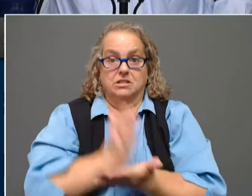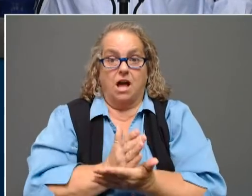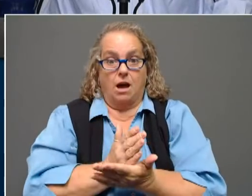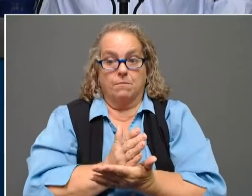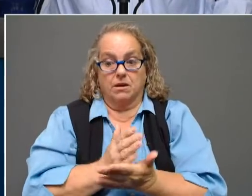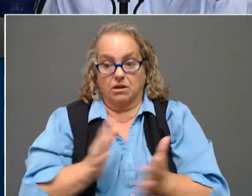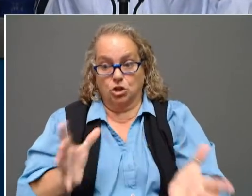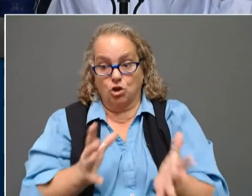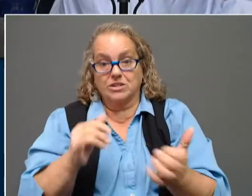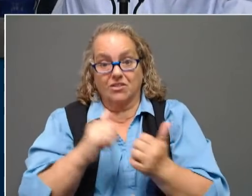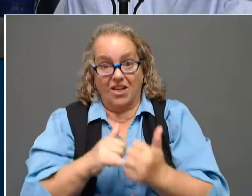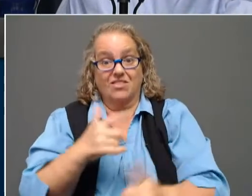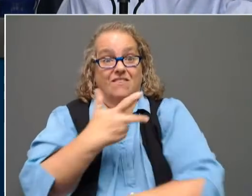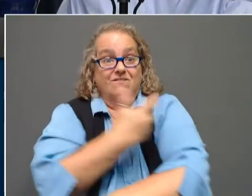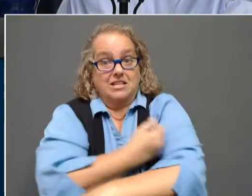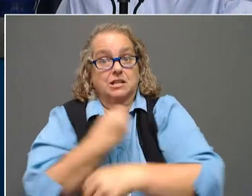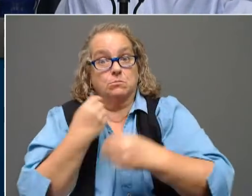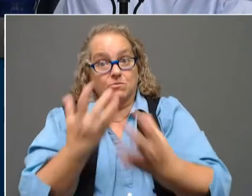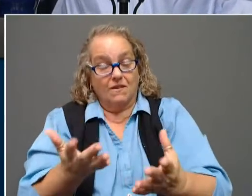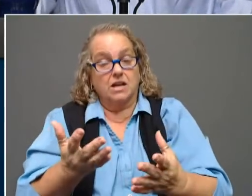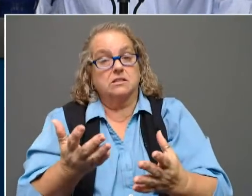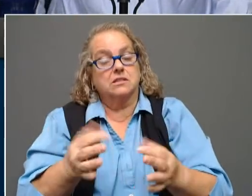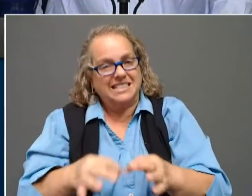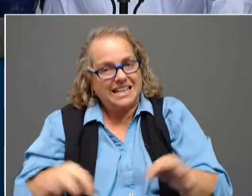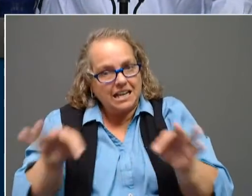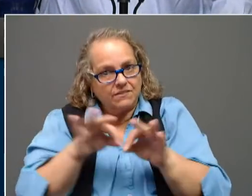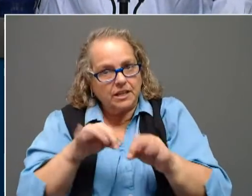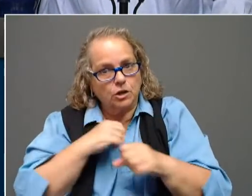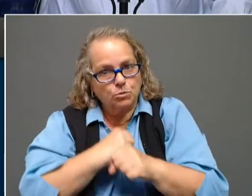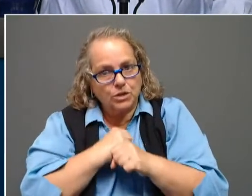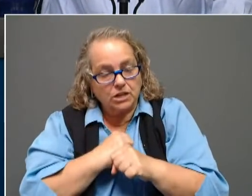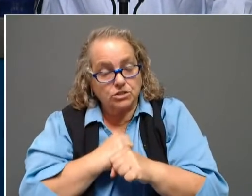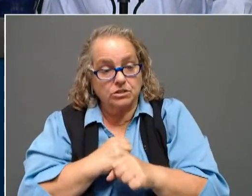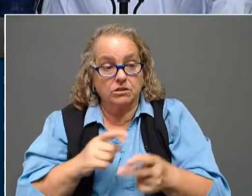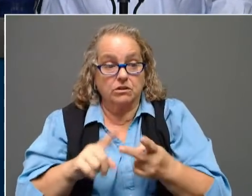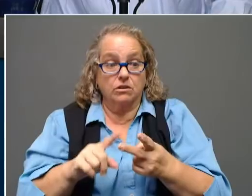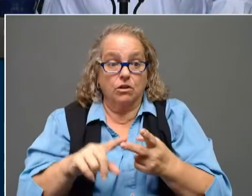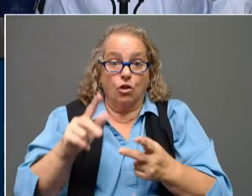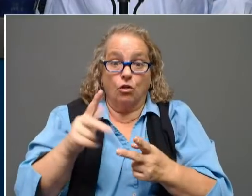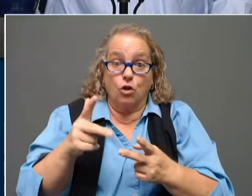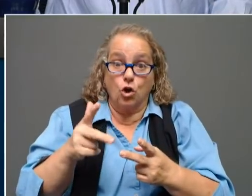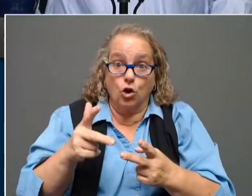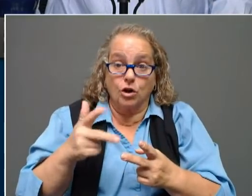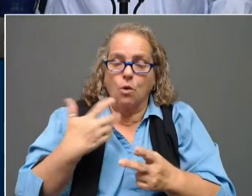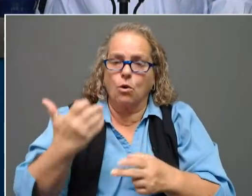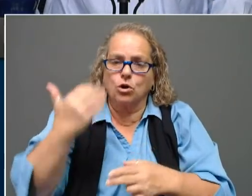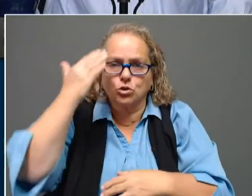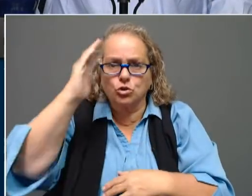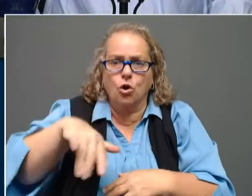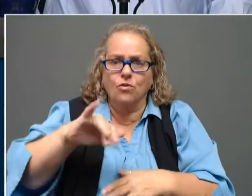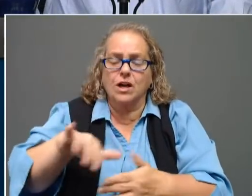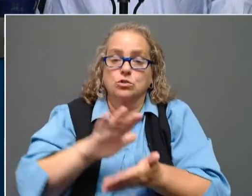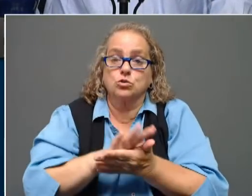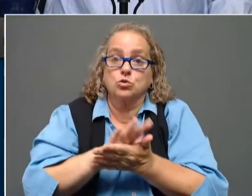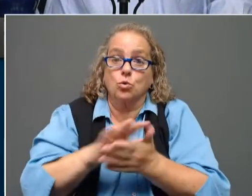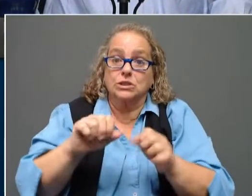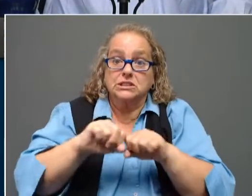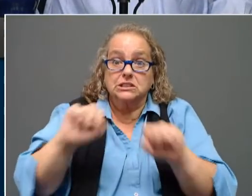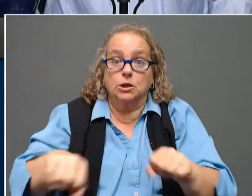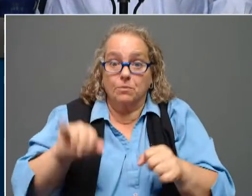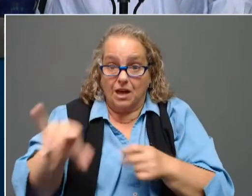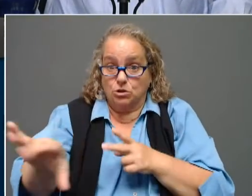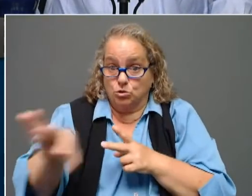significant protection. The third, I want to know that school systems that opt to do that have our